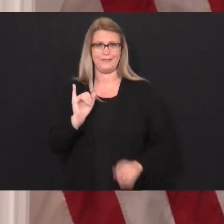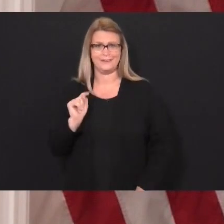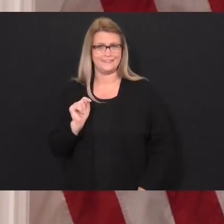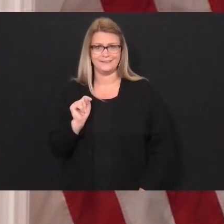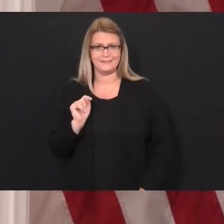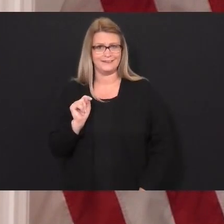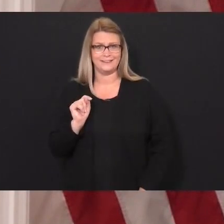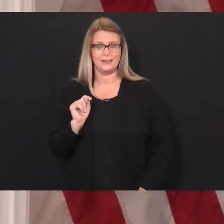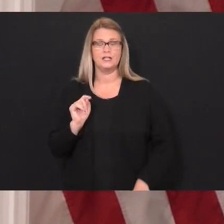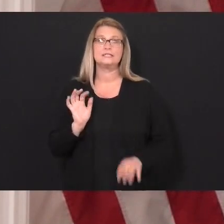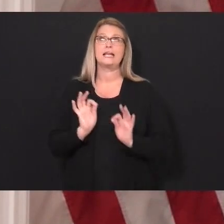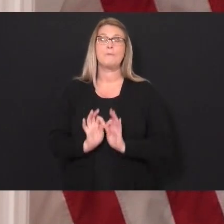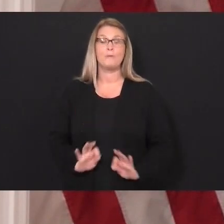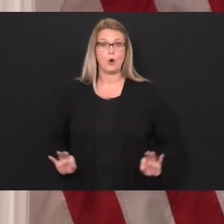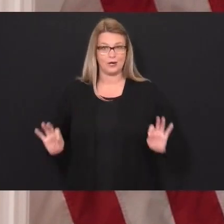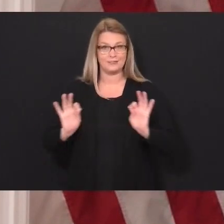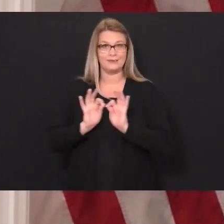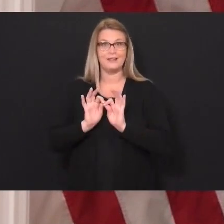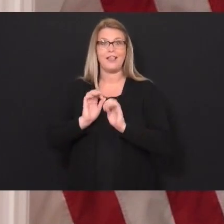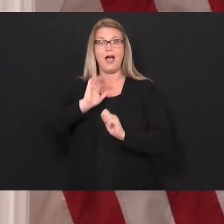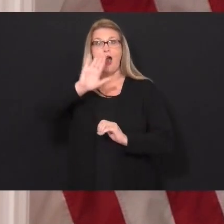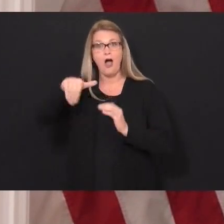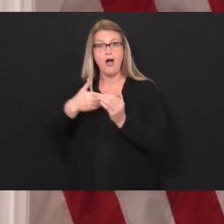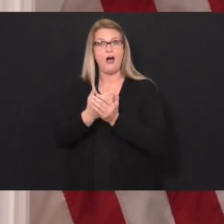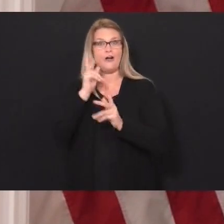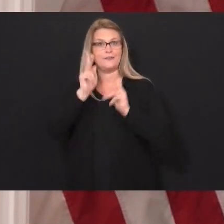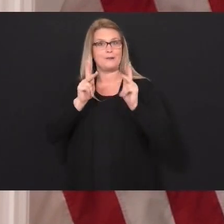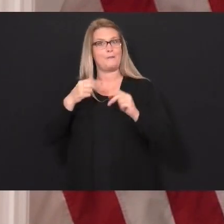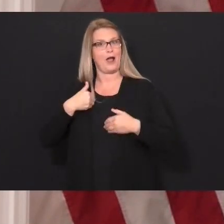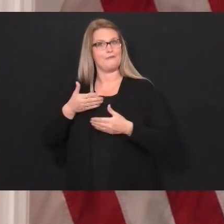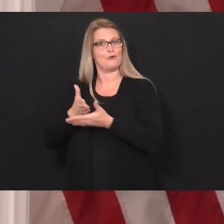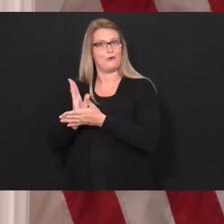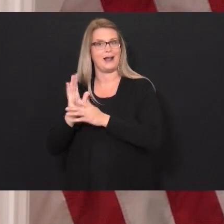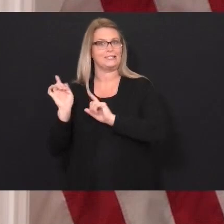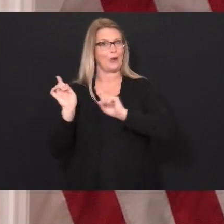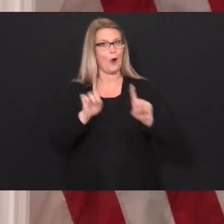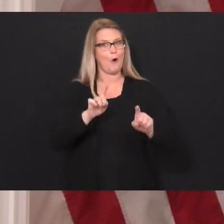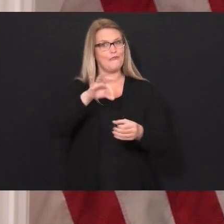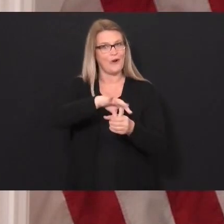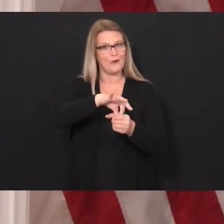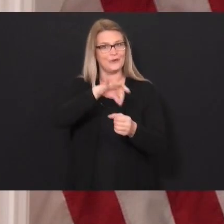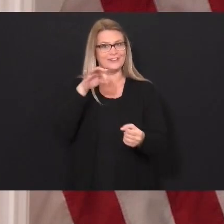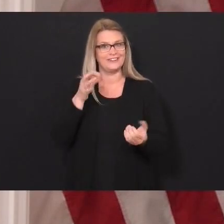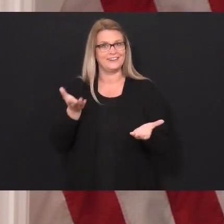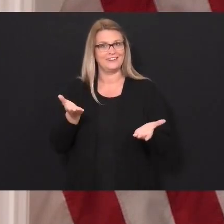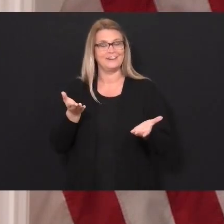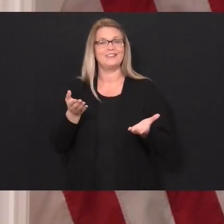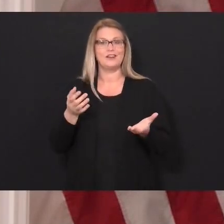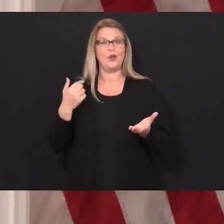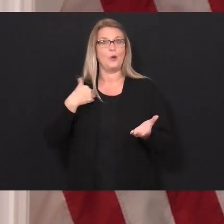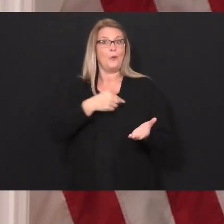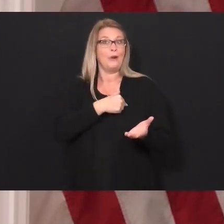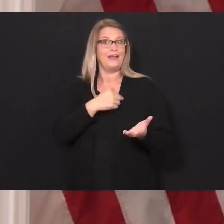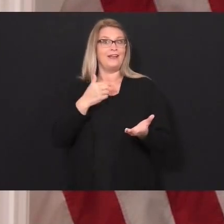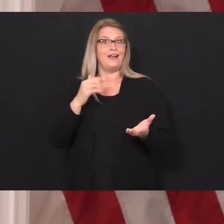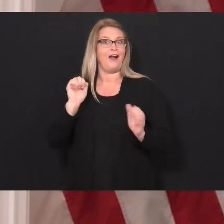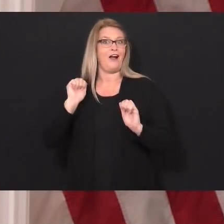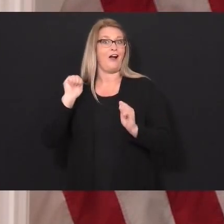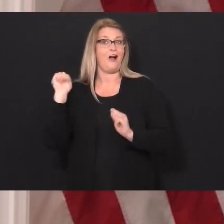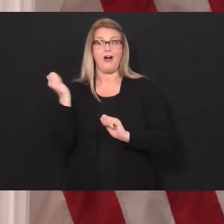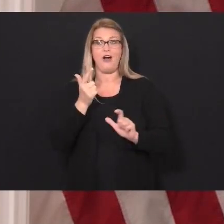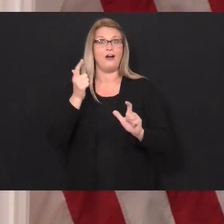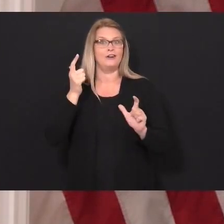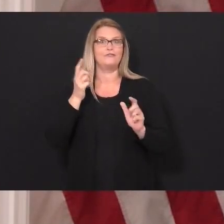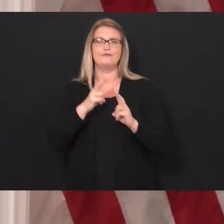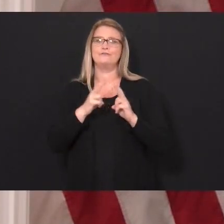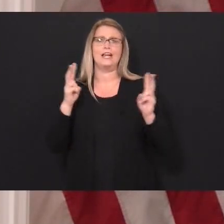It's critical that everyone take advantage of their constitutional right to vote, and I think all of us are very hopeful, both with